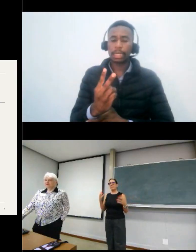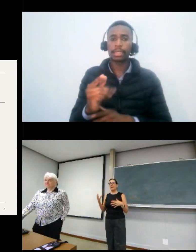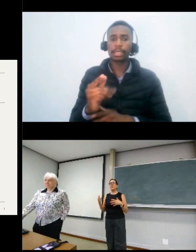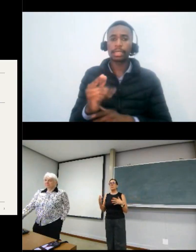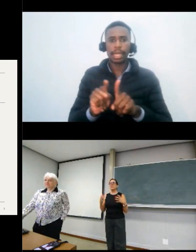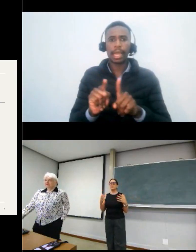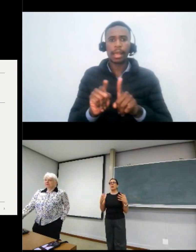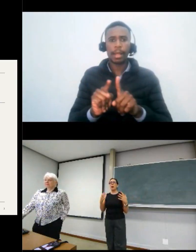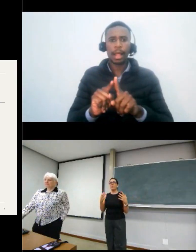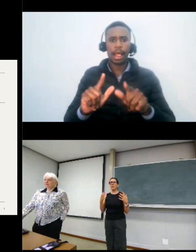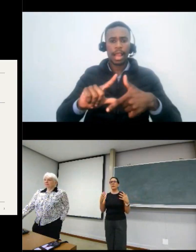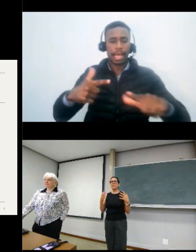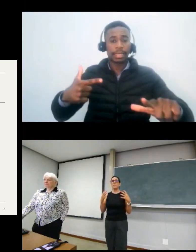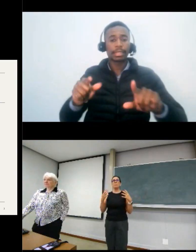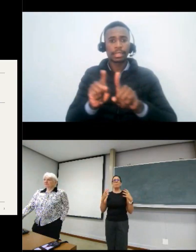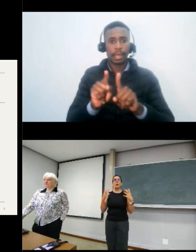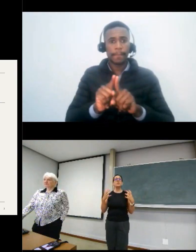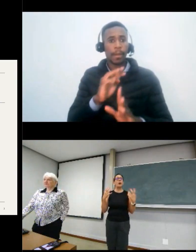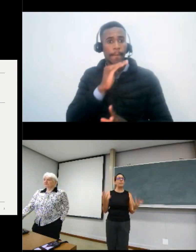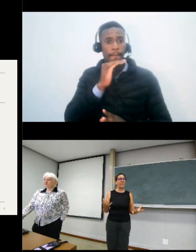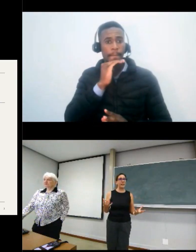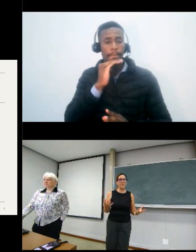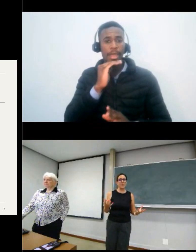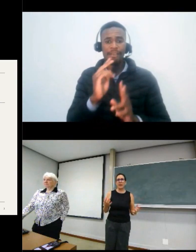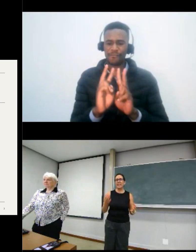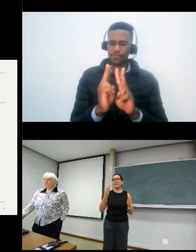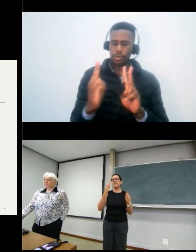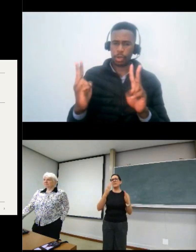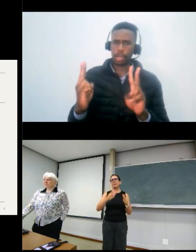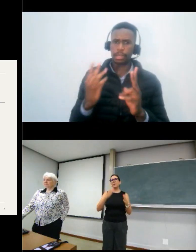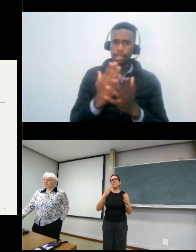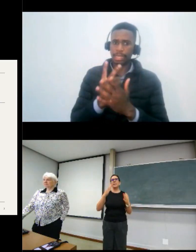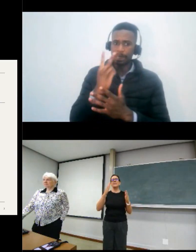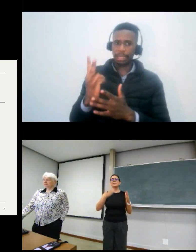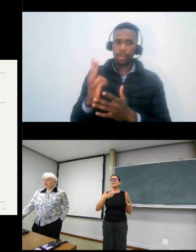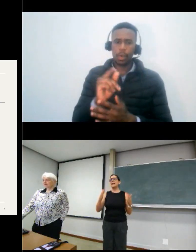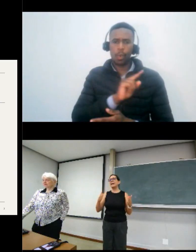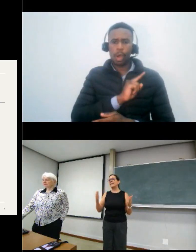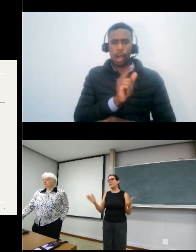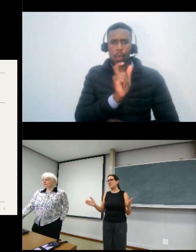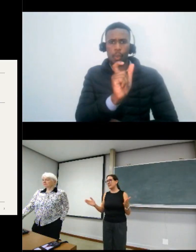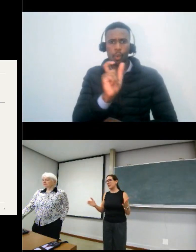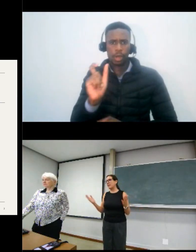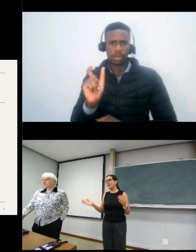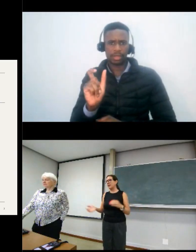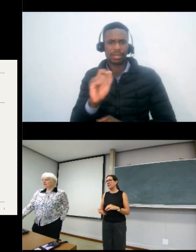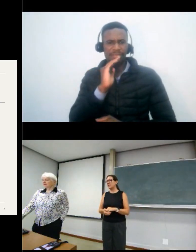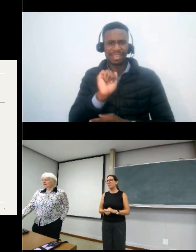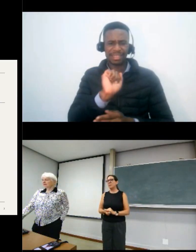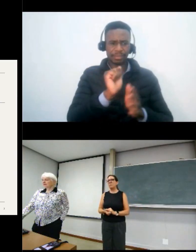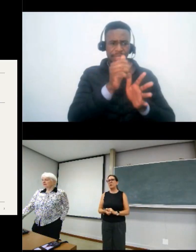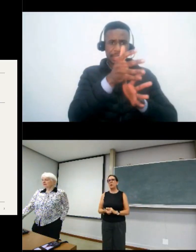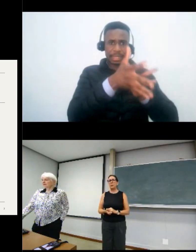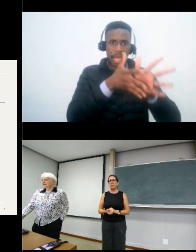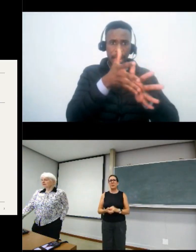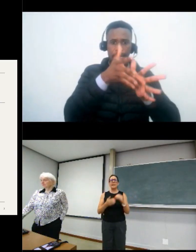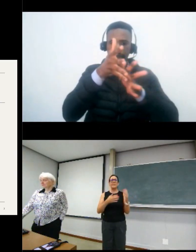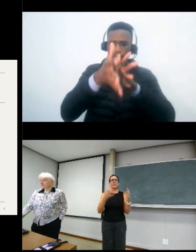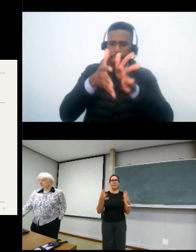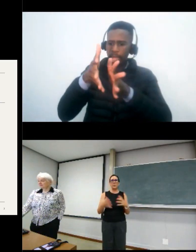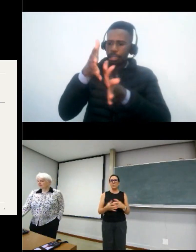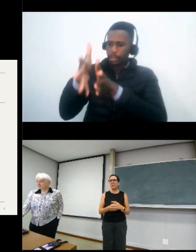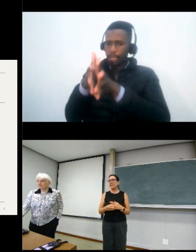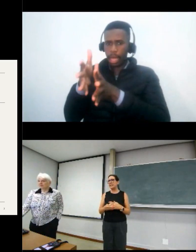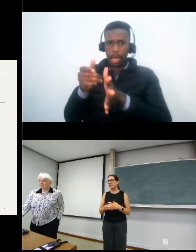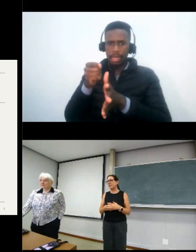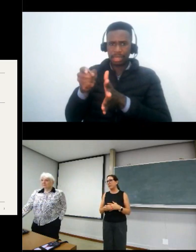which variation is very often most obvious, right? In the different signs that people use